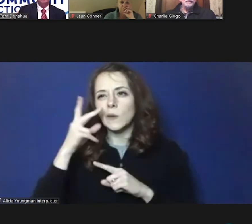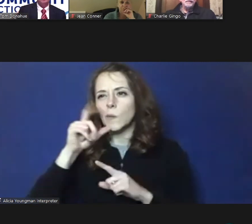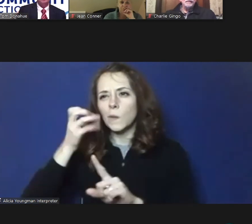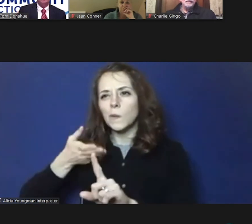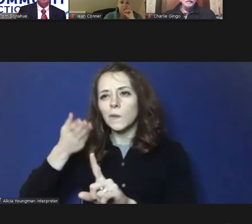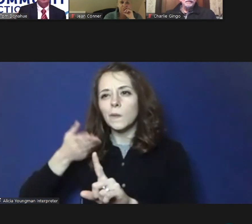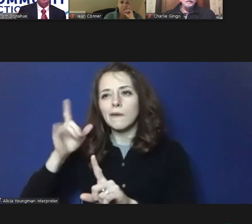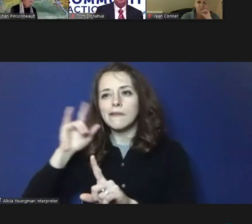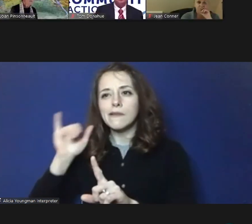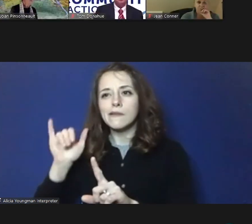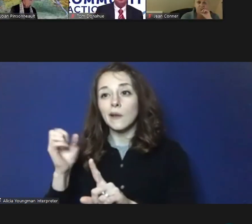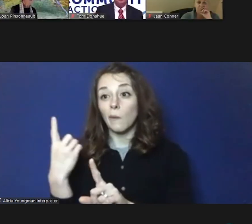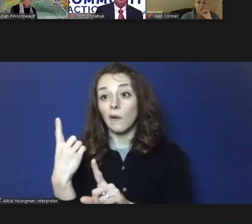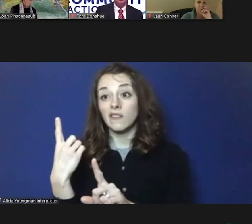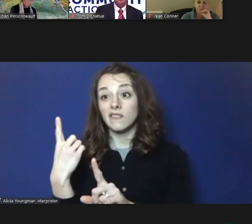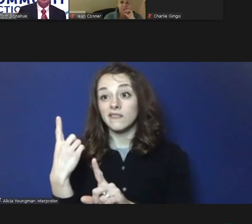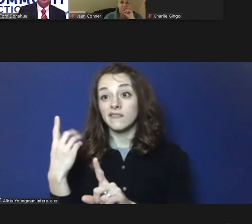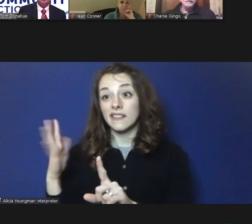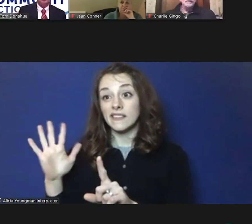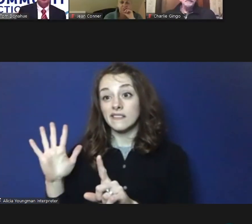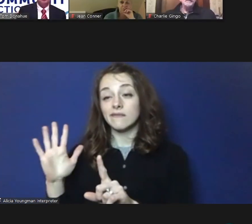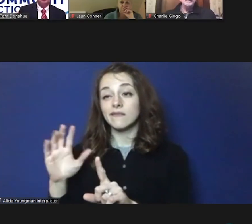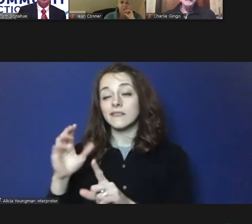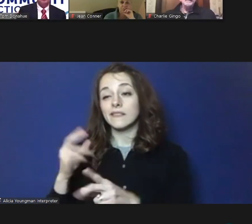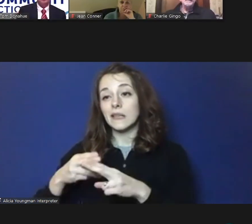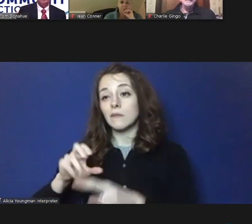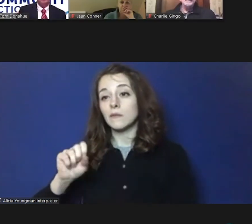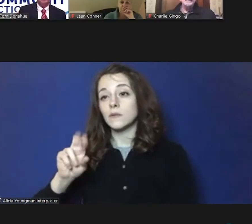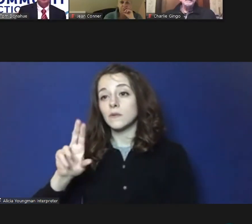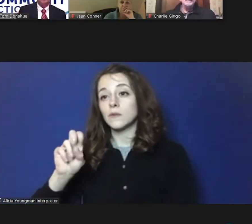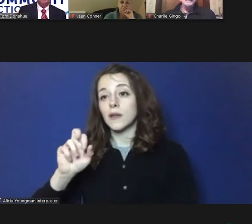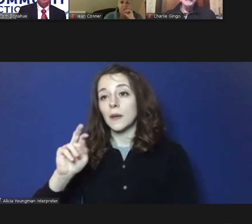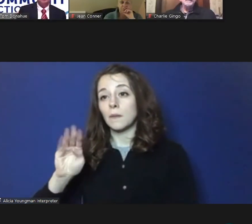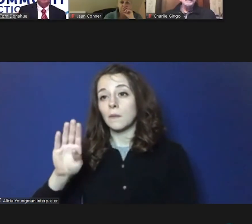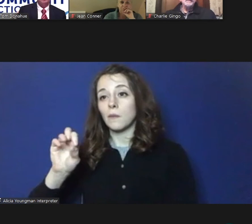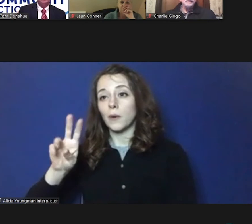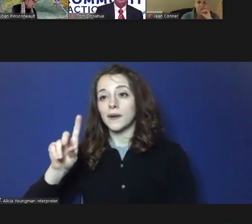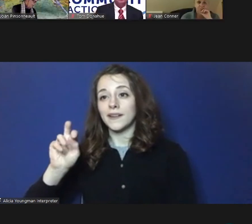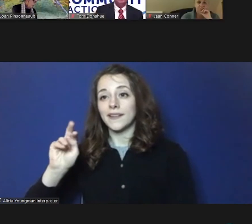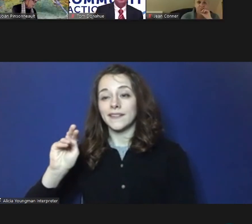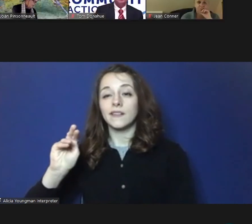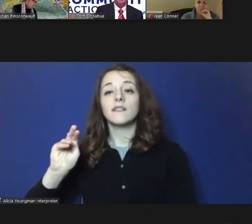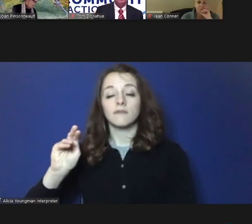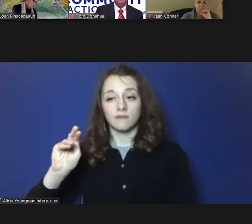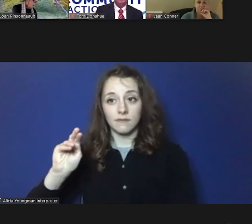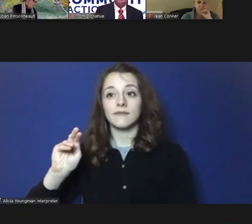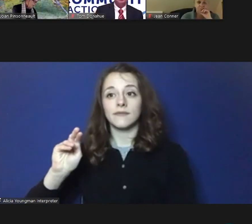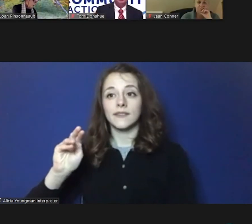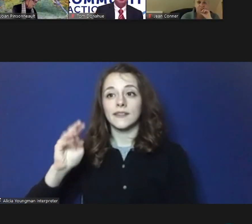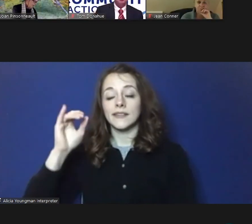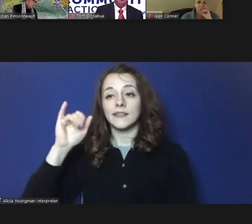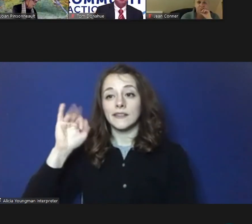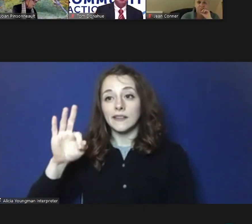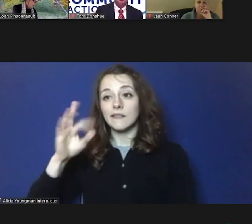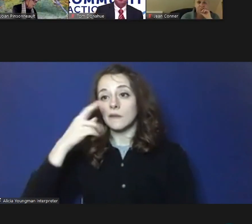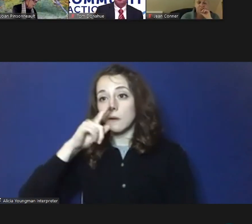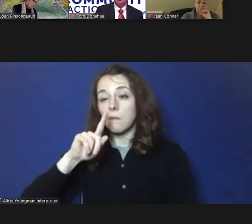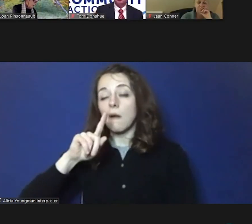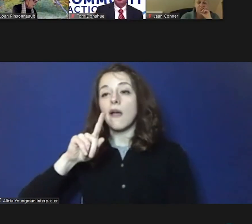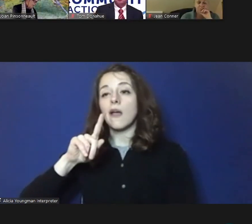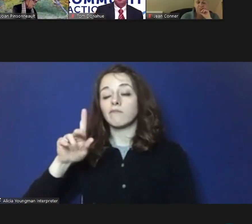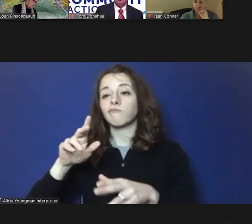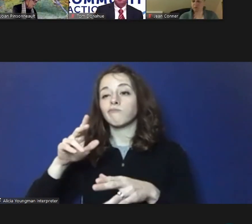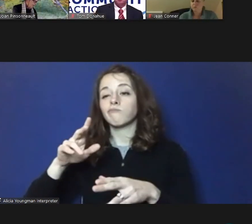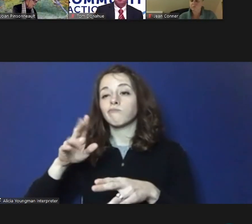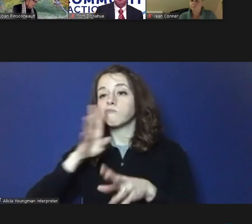it sounds like there's only one. It's Susan Borden. Susan Borden. Okay, Susan, if you could please state your full name and